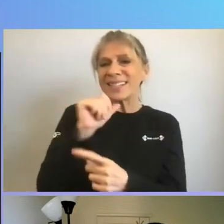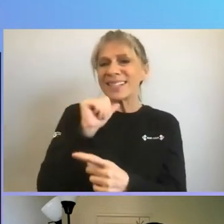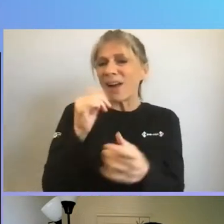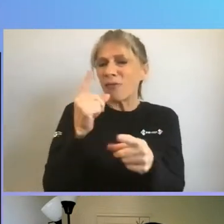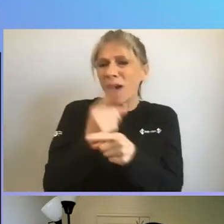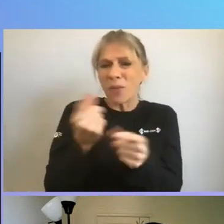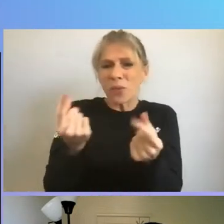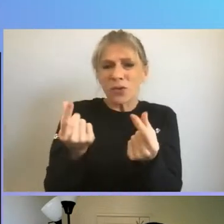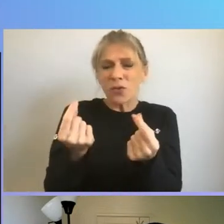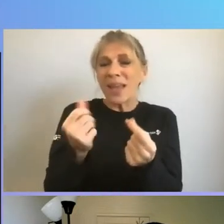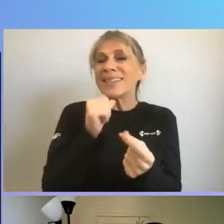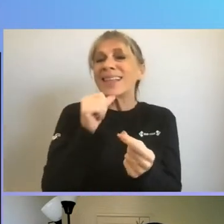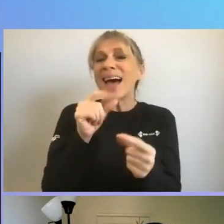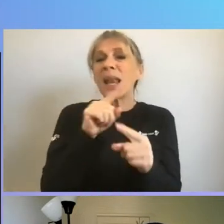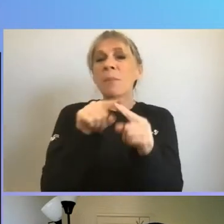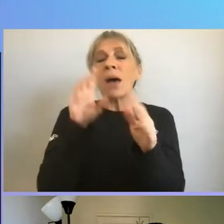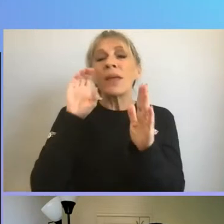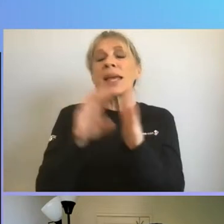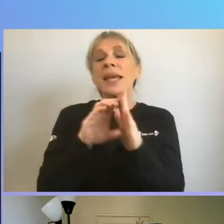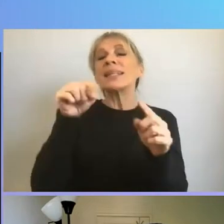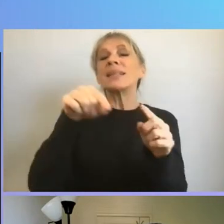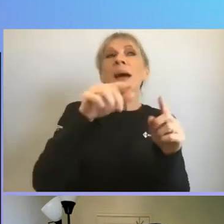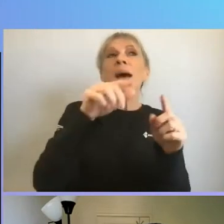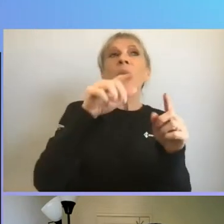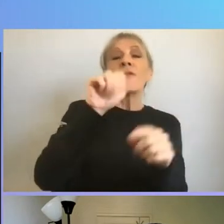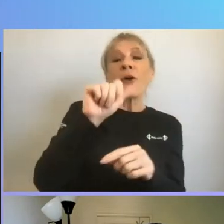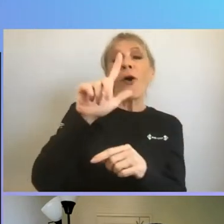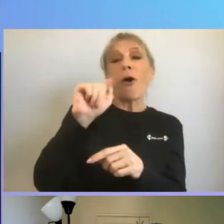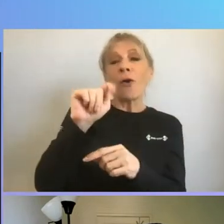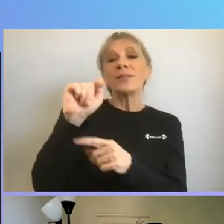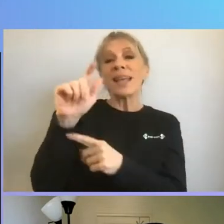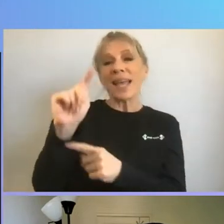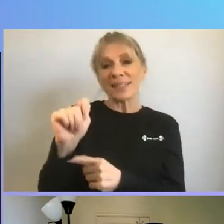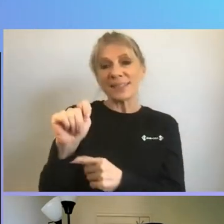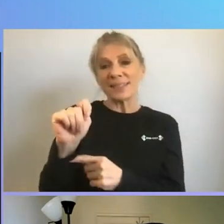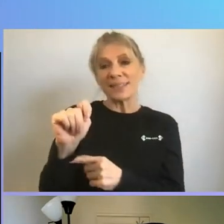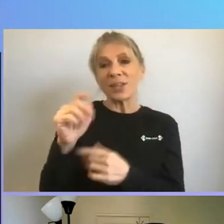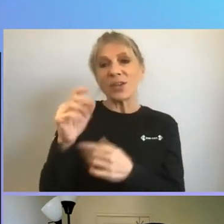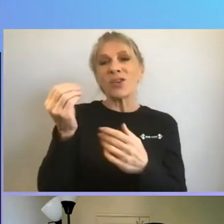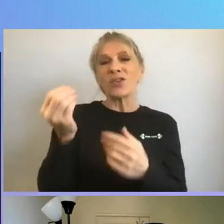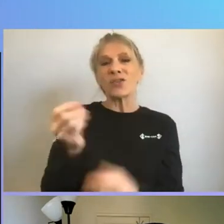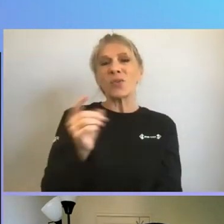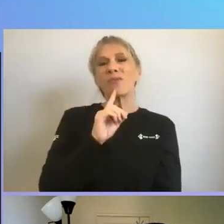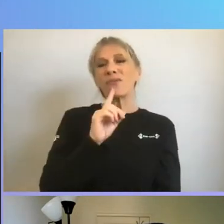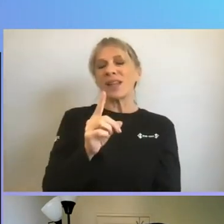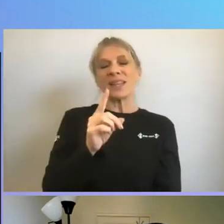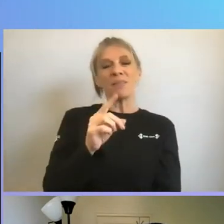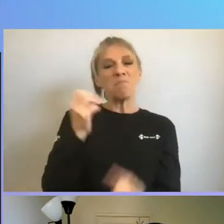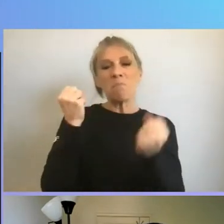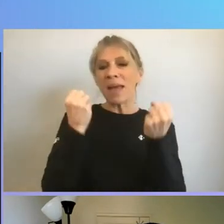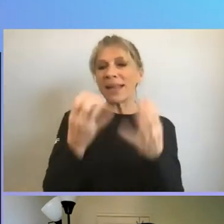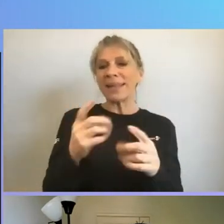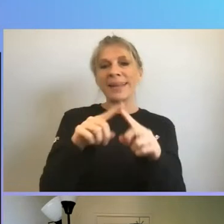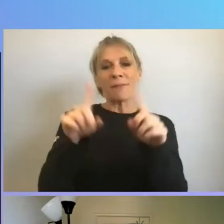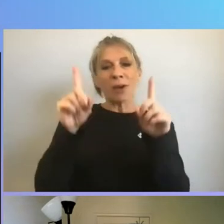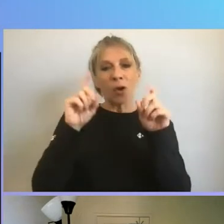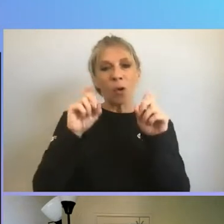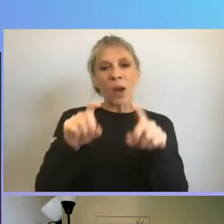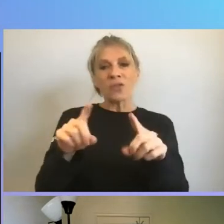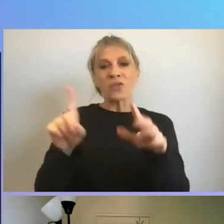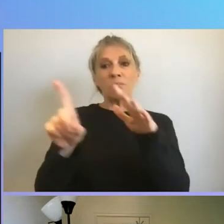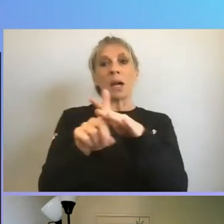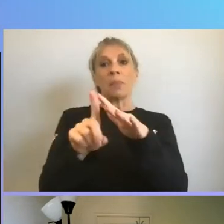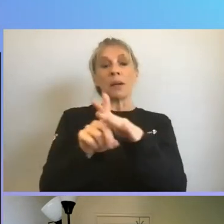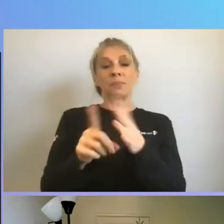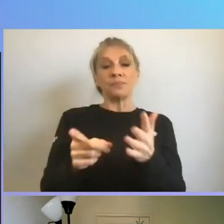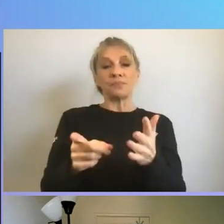not even about the image anymore, it's about the alt text. So it ends up raising a bunch of questions, and where I landed